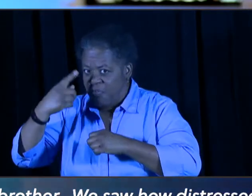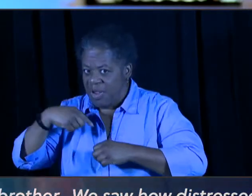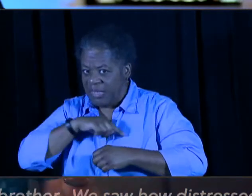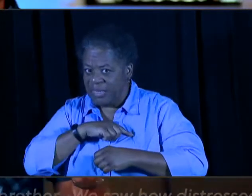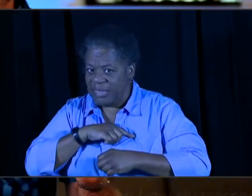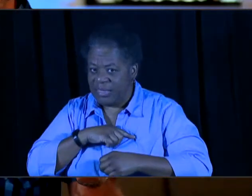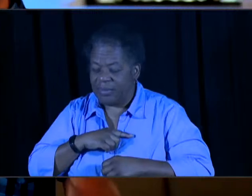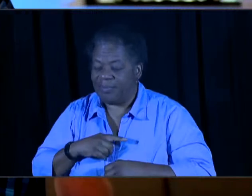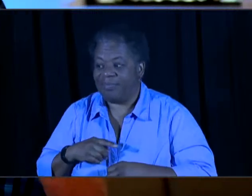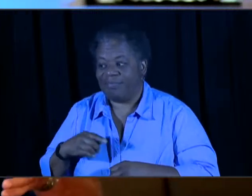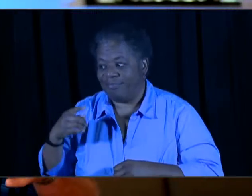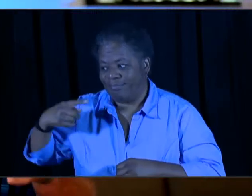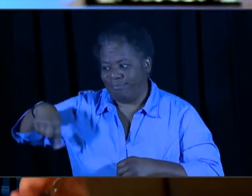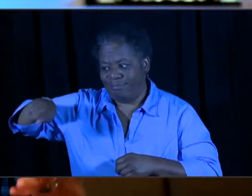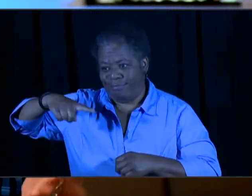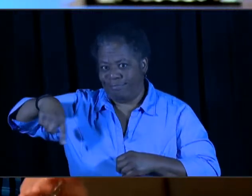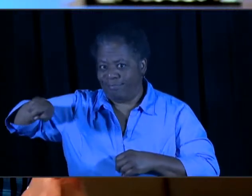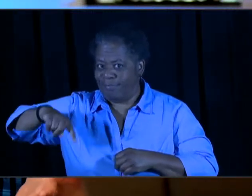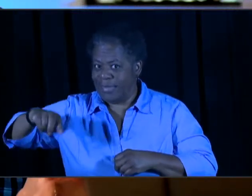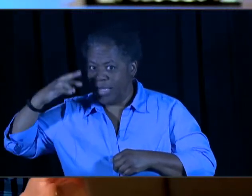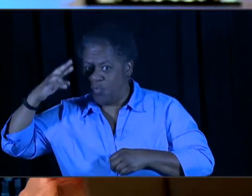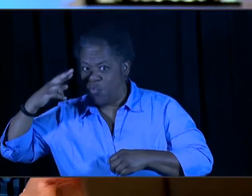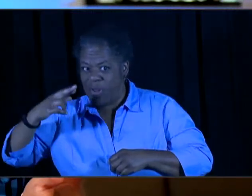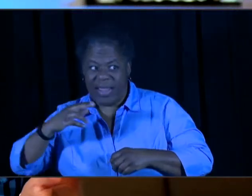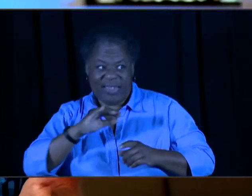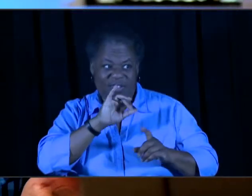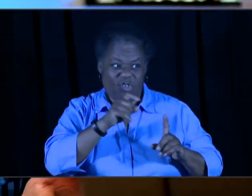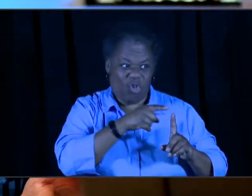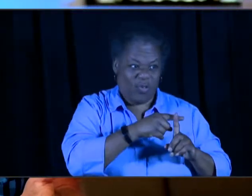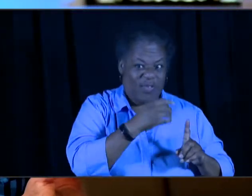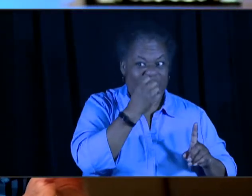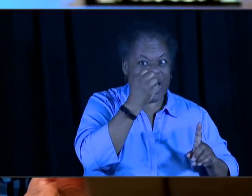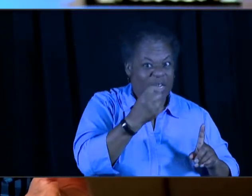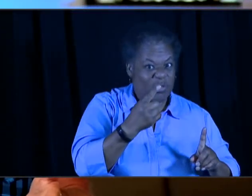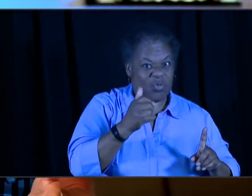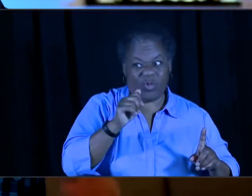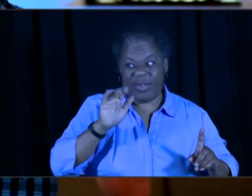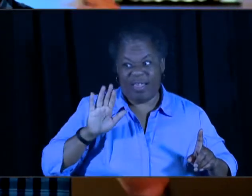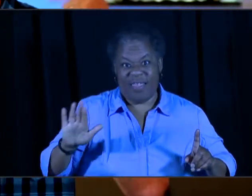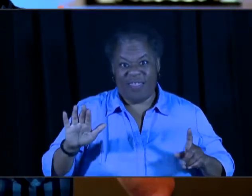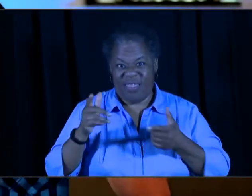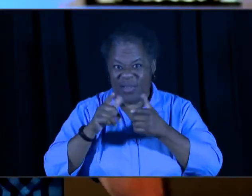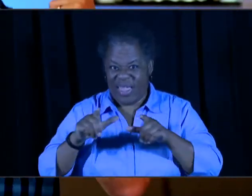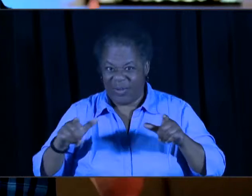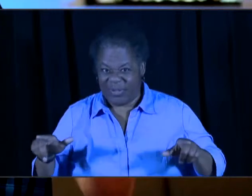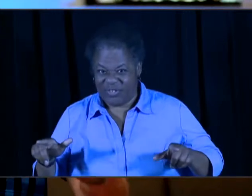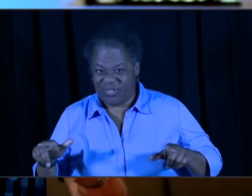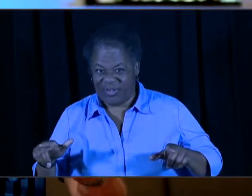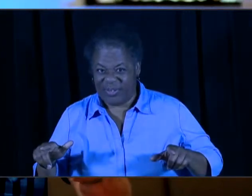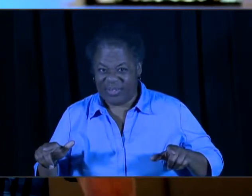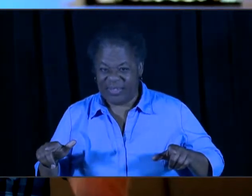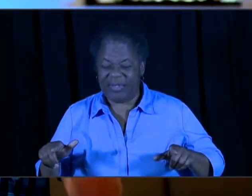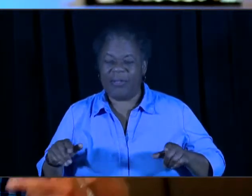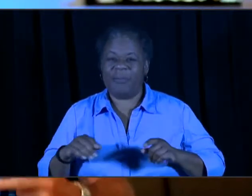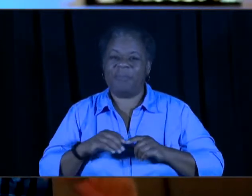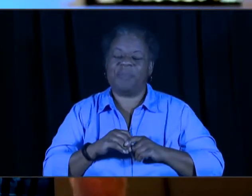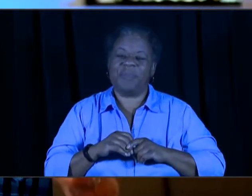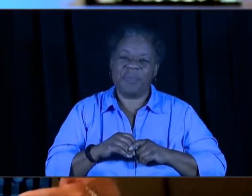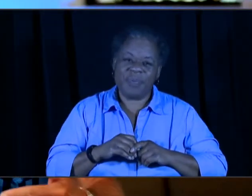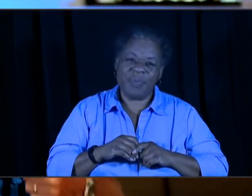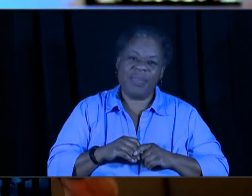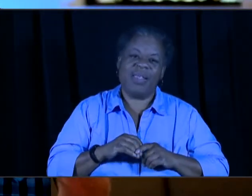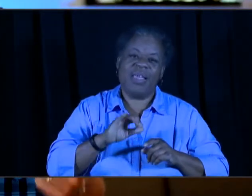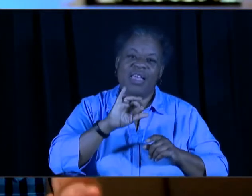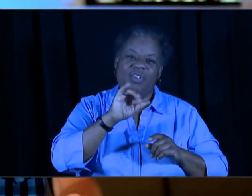Now, they didn't realize it, of course, but Joseph could understand every word they were saying. And after being reminded of that